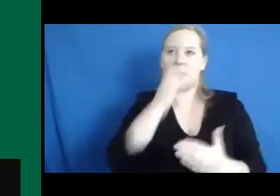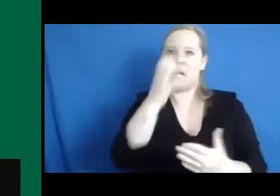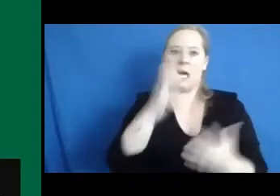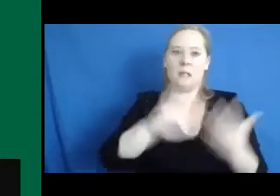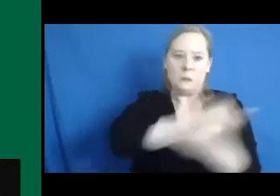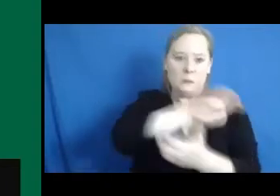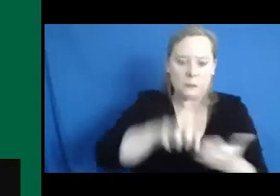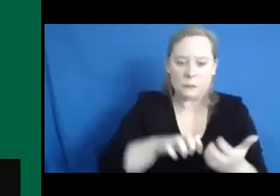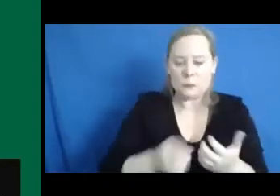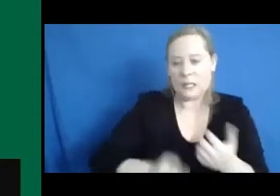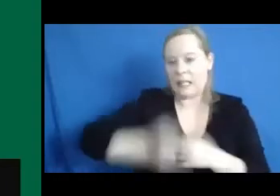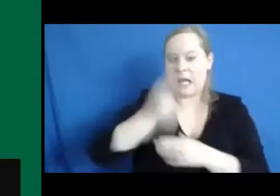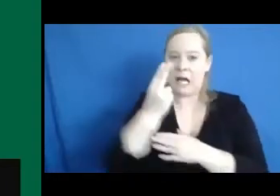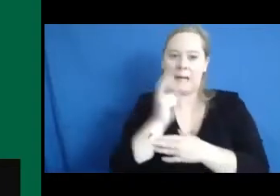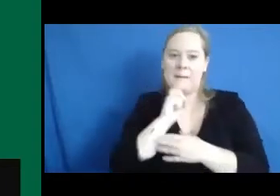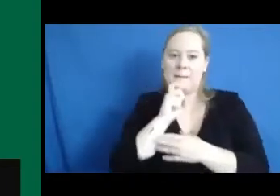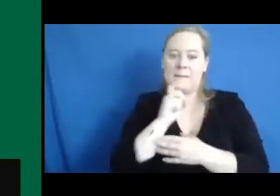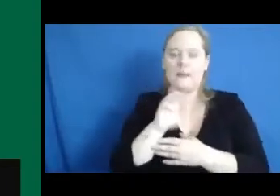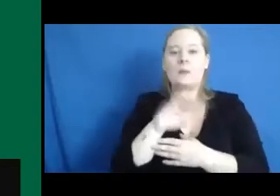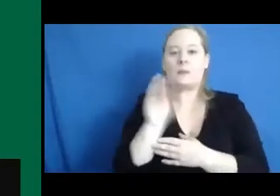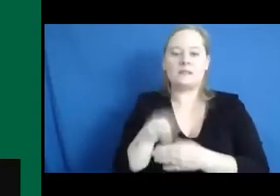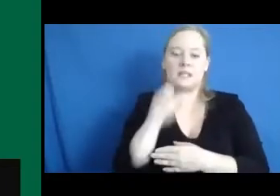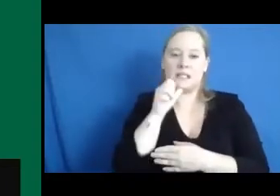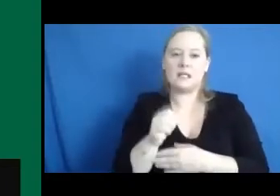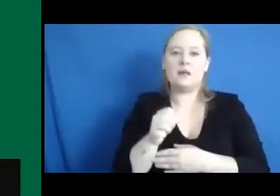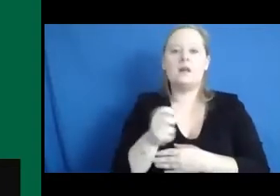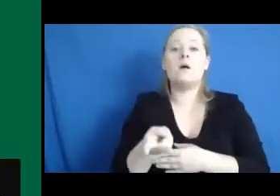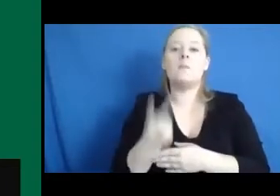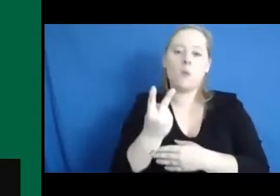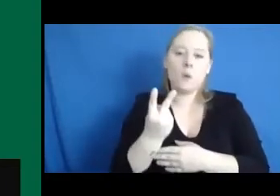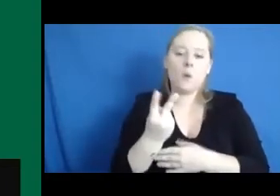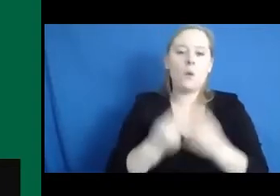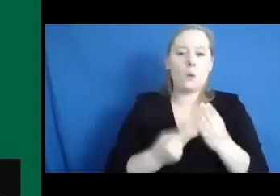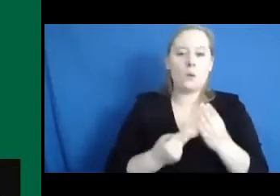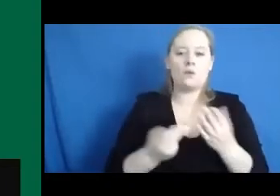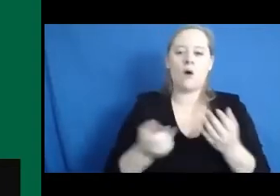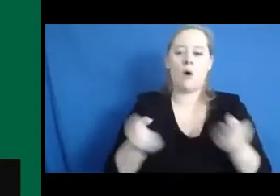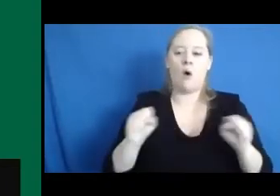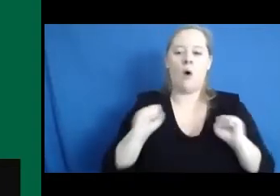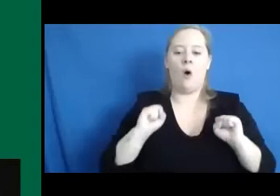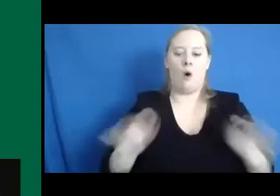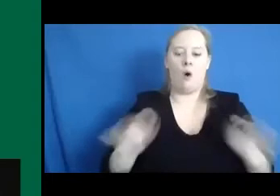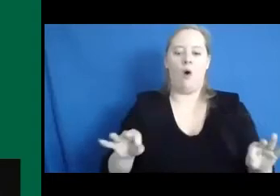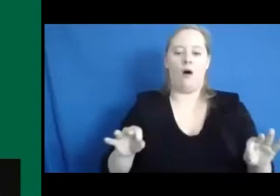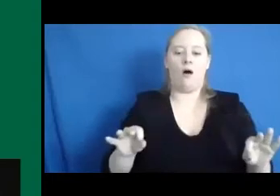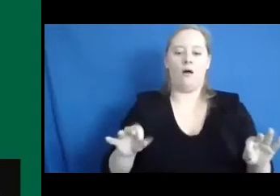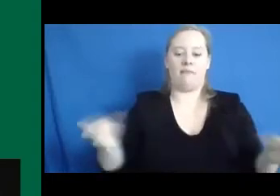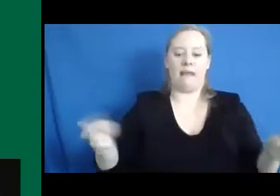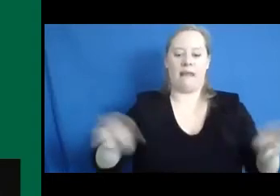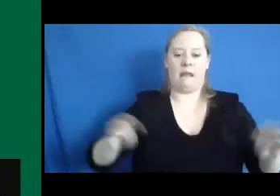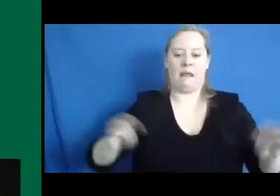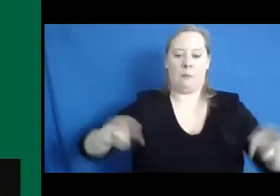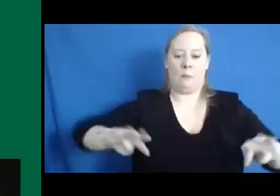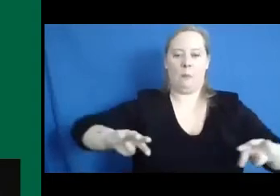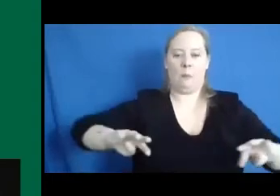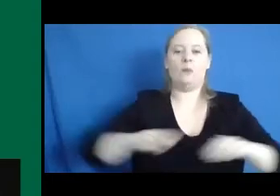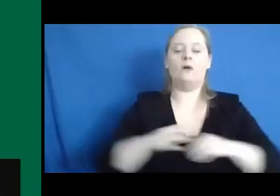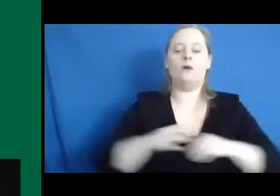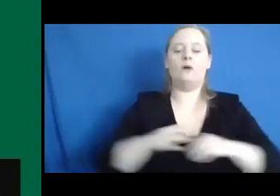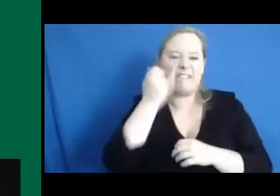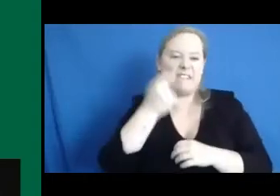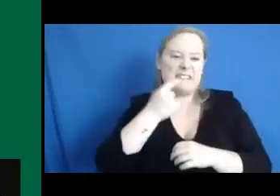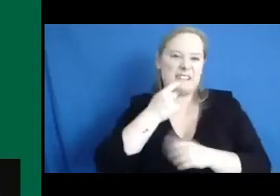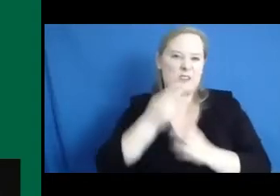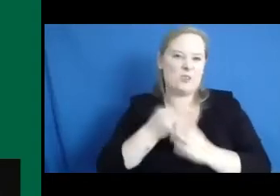over the years. Both of these reservoirs do turn off inputs, as was mentioned earlier, if there's high turbidity